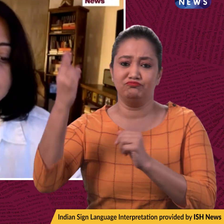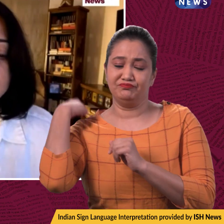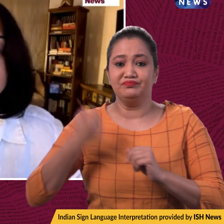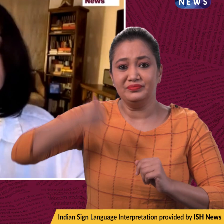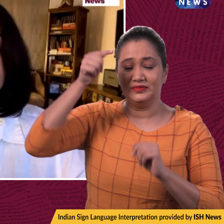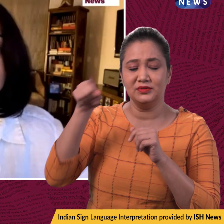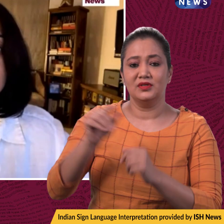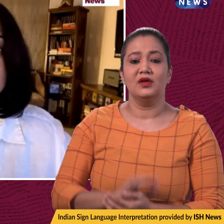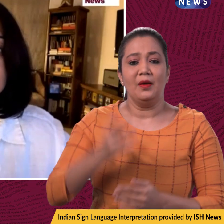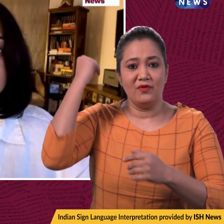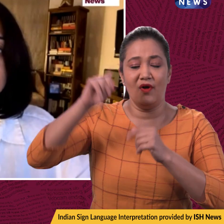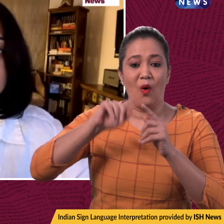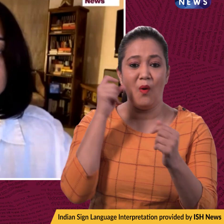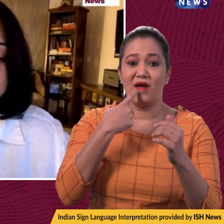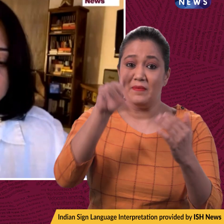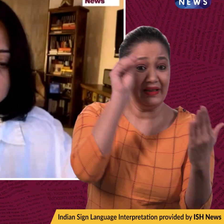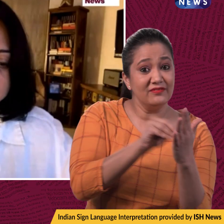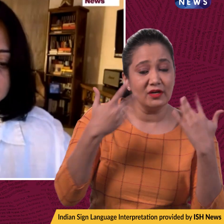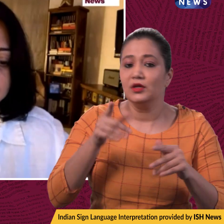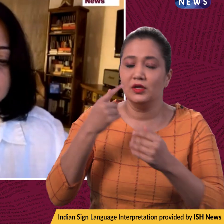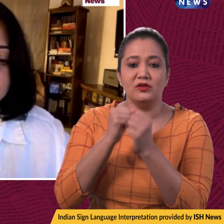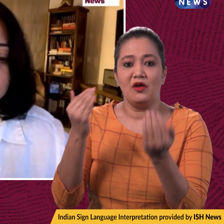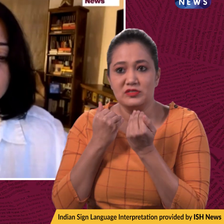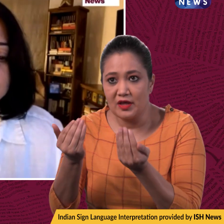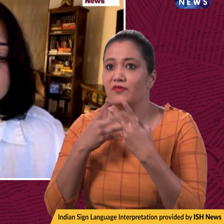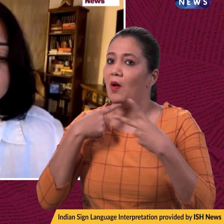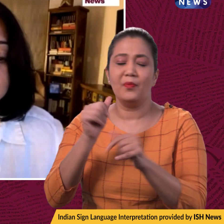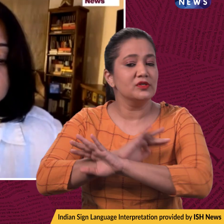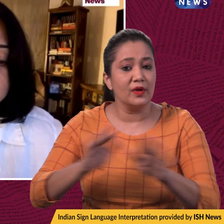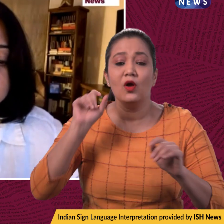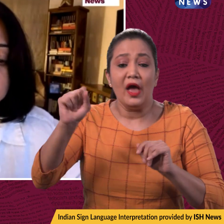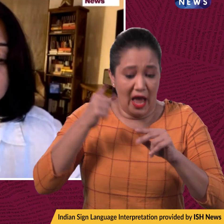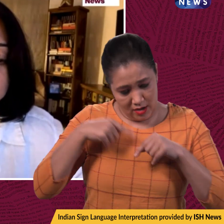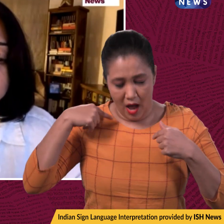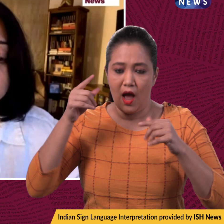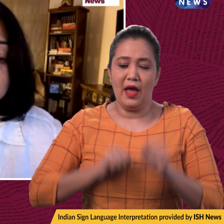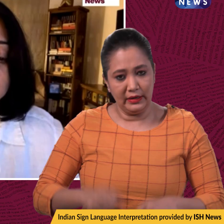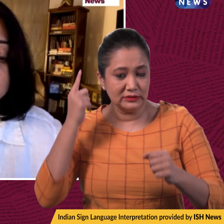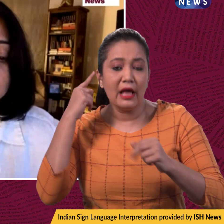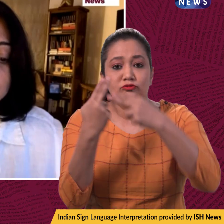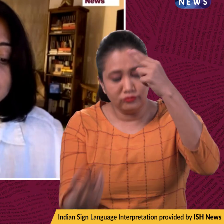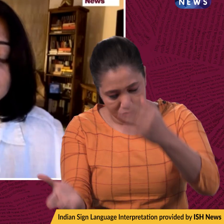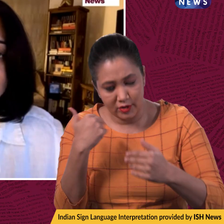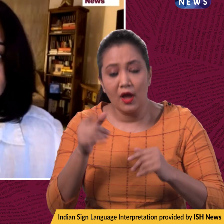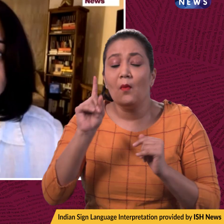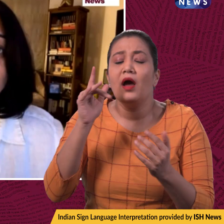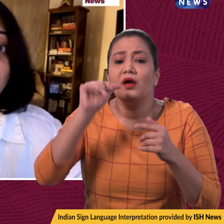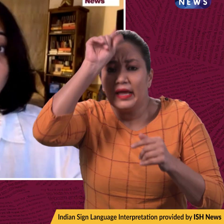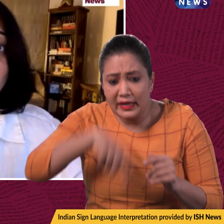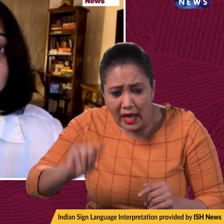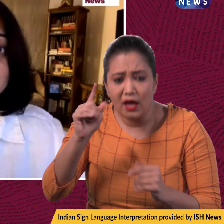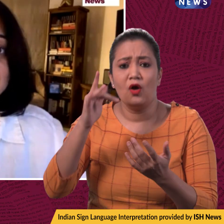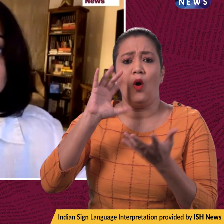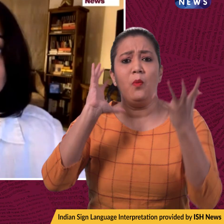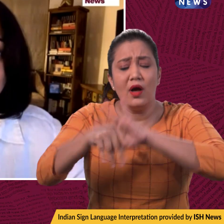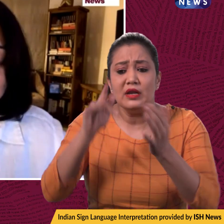Singh in the extortion case that has been registered against him. The top court has said it will hear his plea only after he reveals which part of the country or